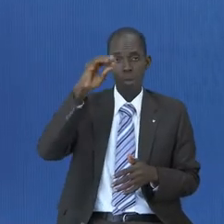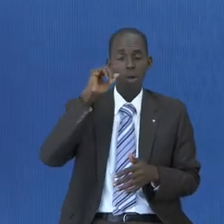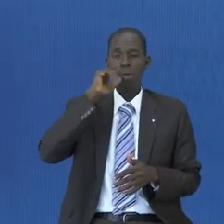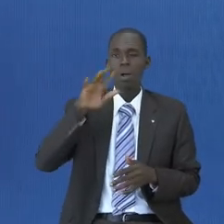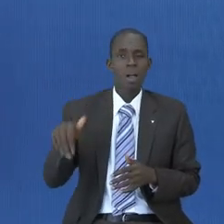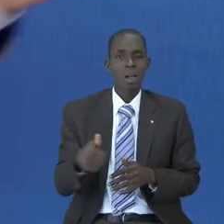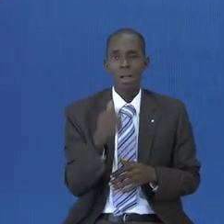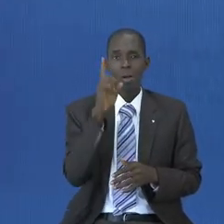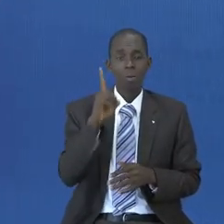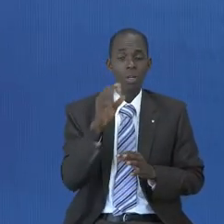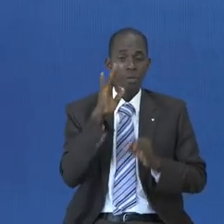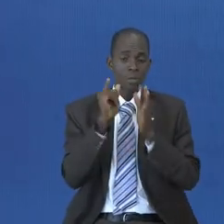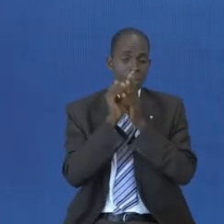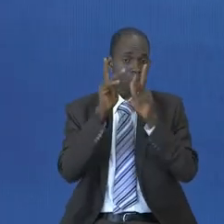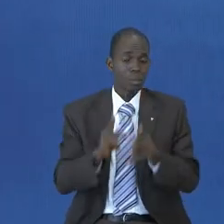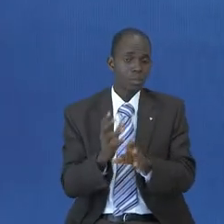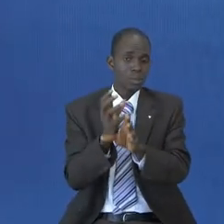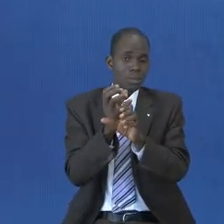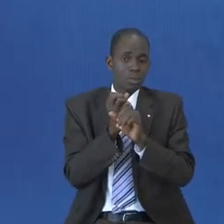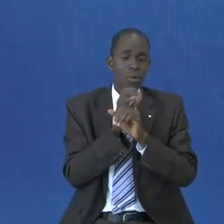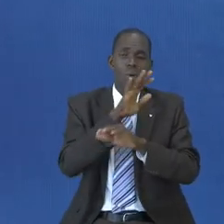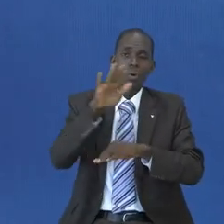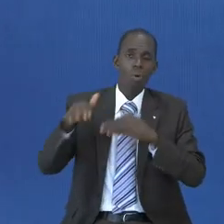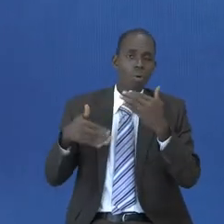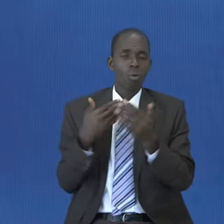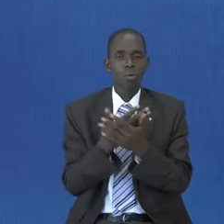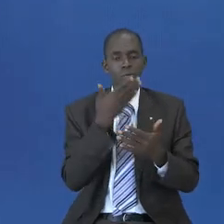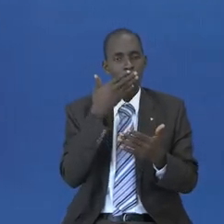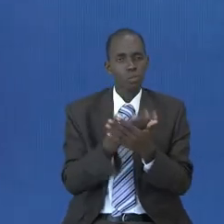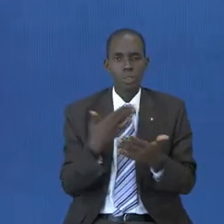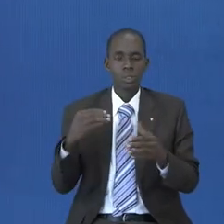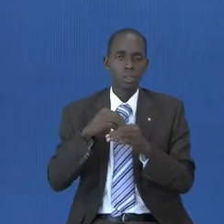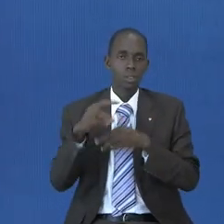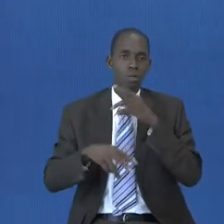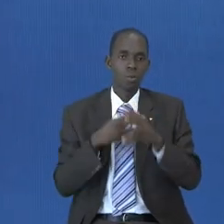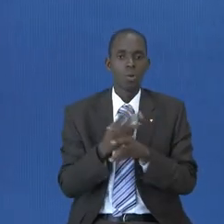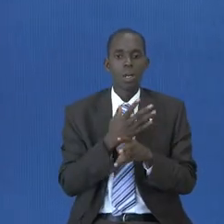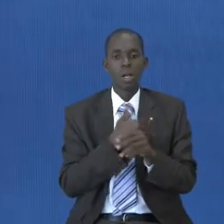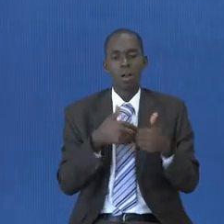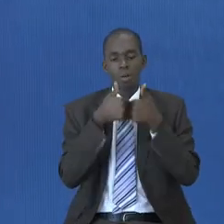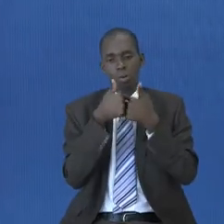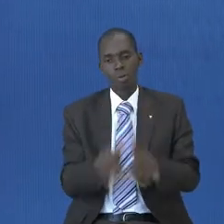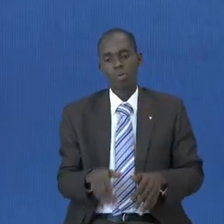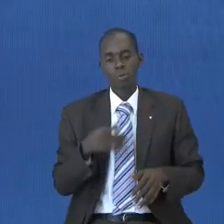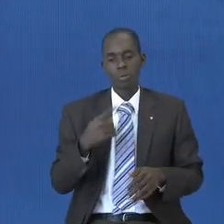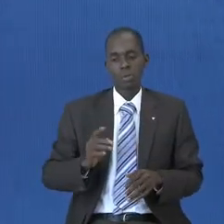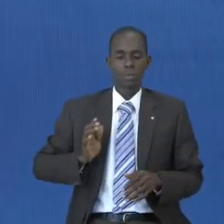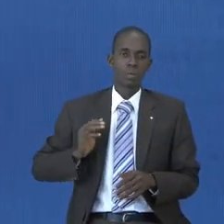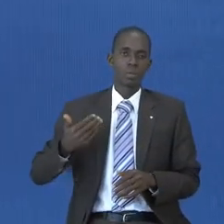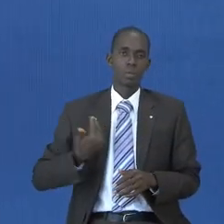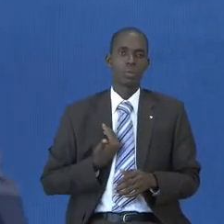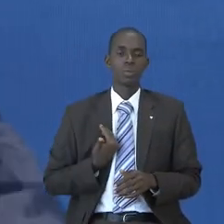he shall gain the whole world and lose his own soul?